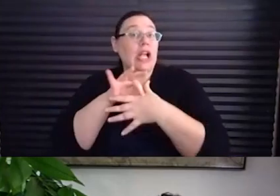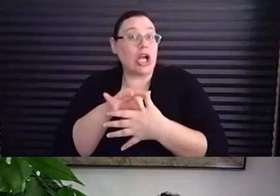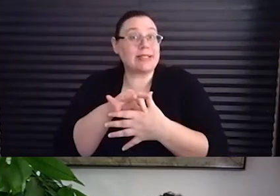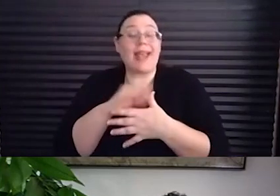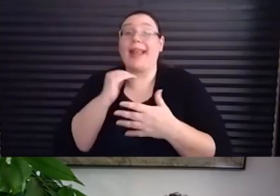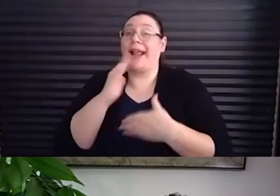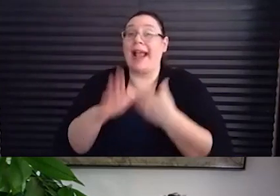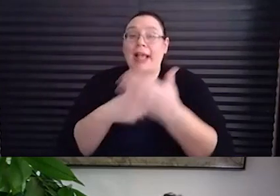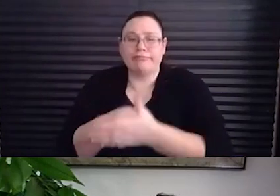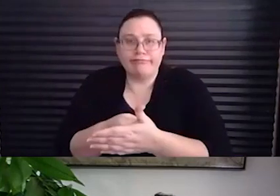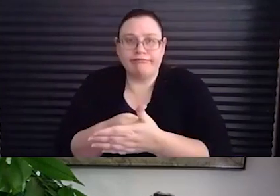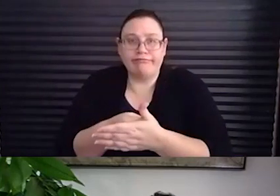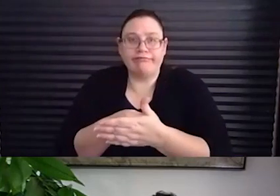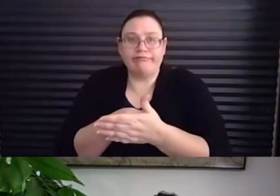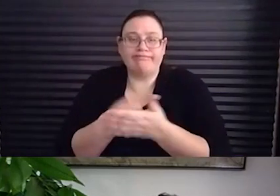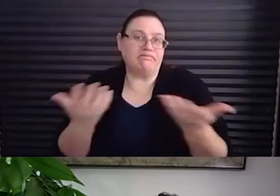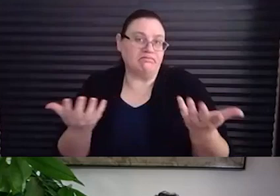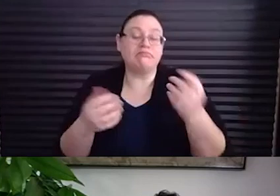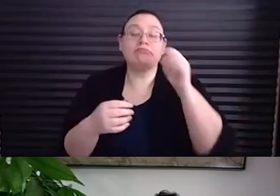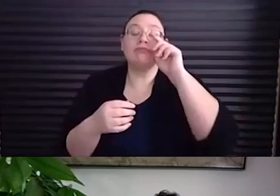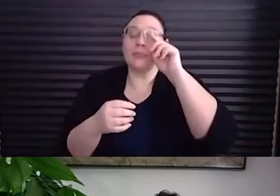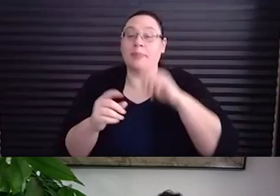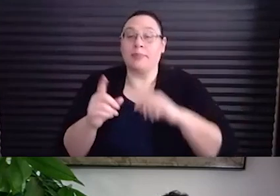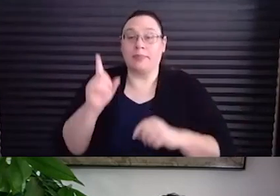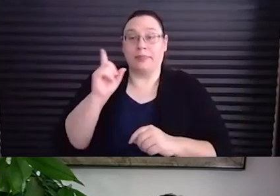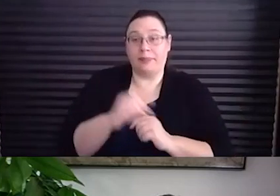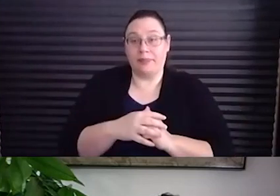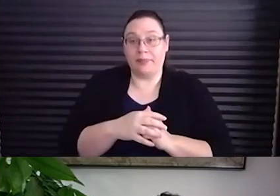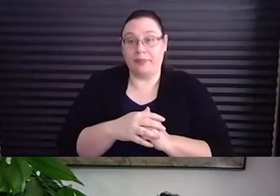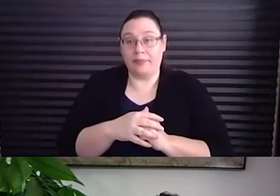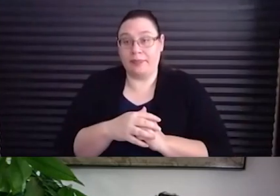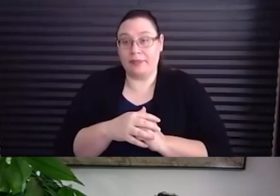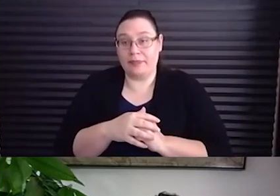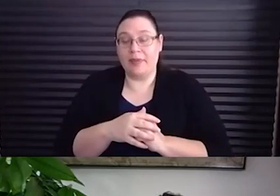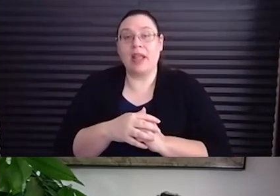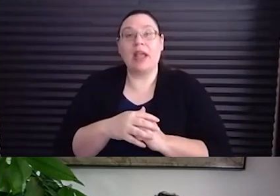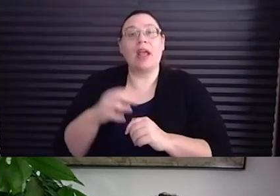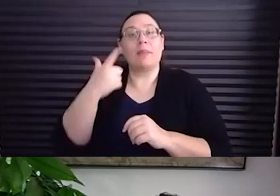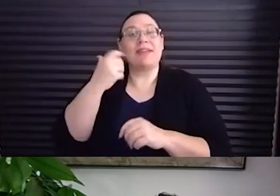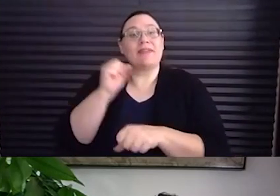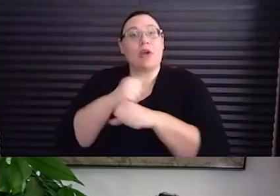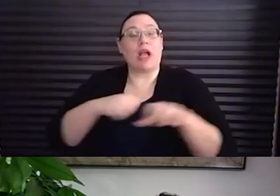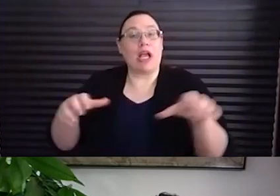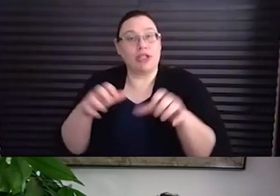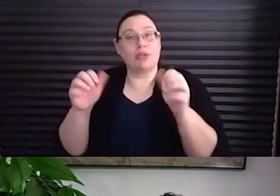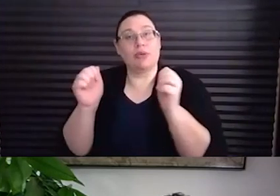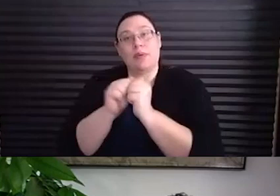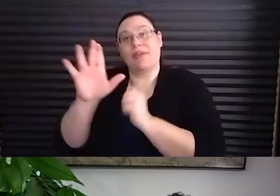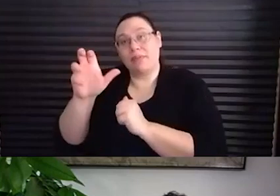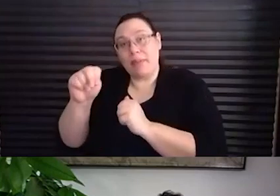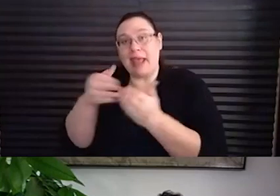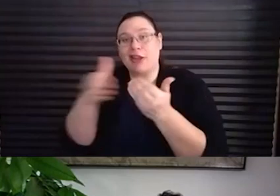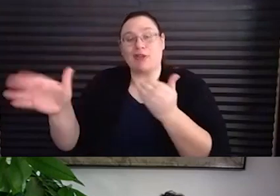a stall in a sense. However, of course, because of my work that I do with Ben and the rest of the team